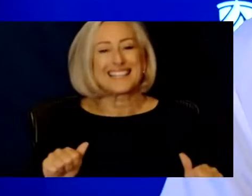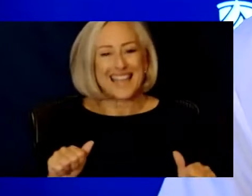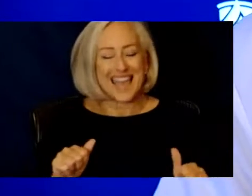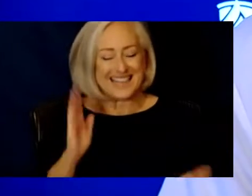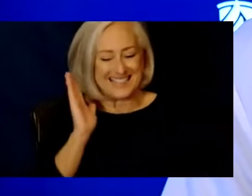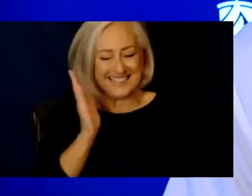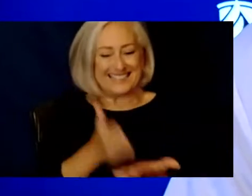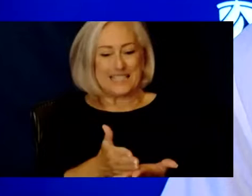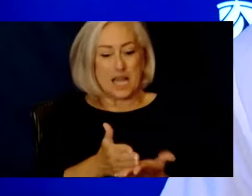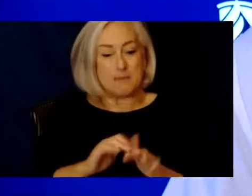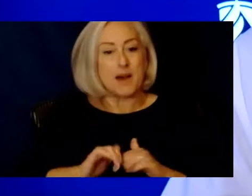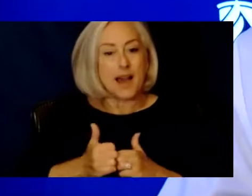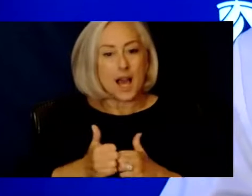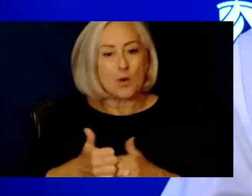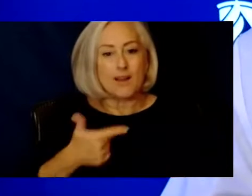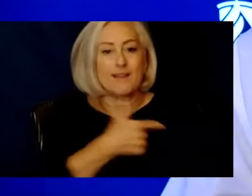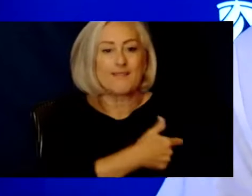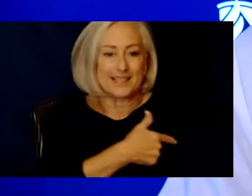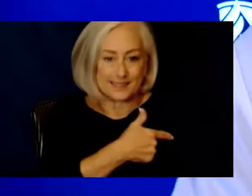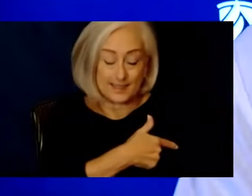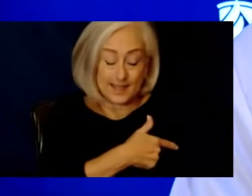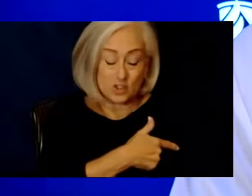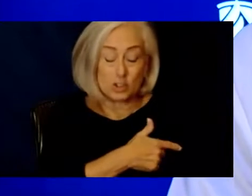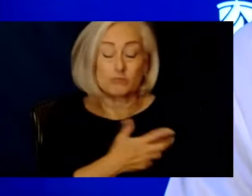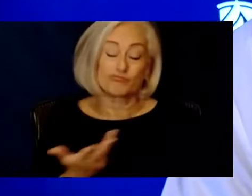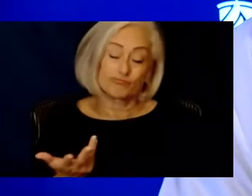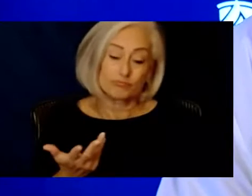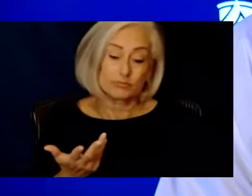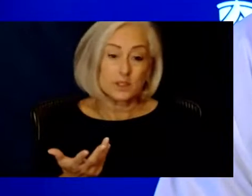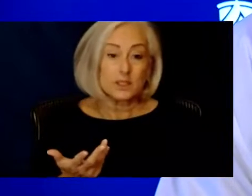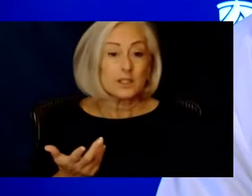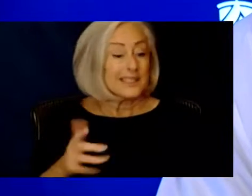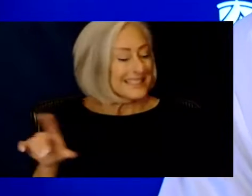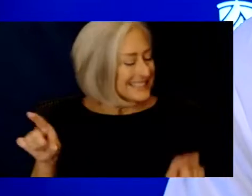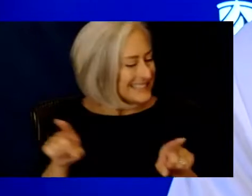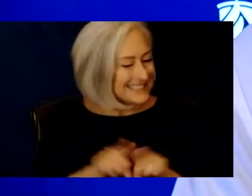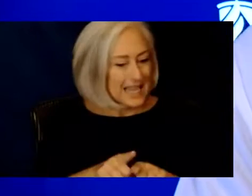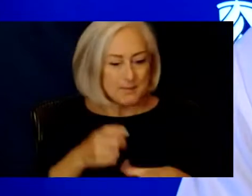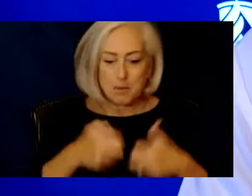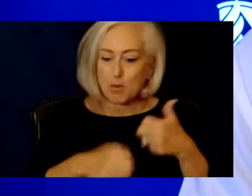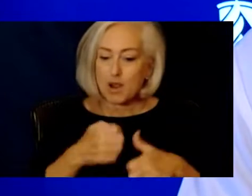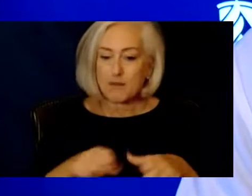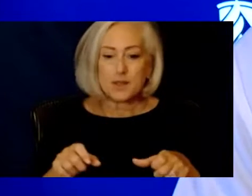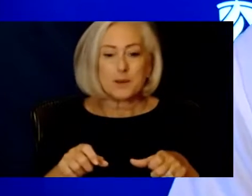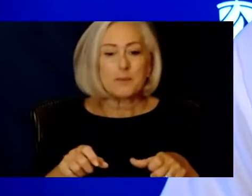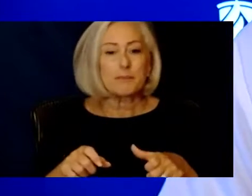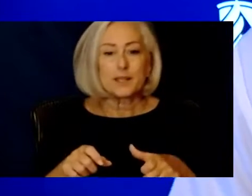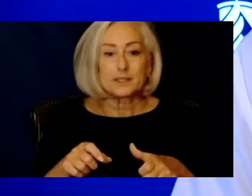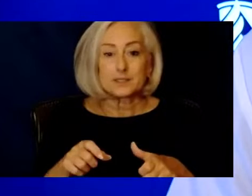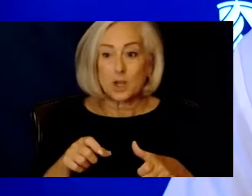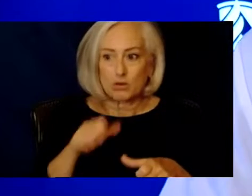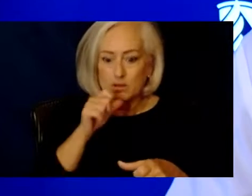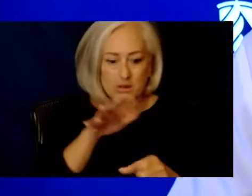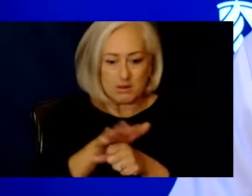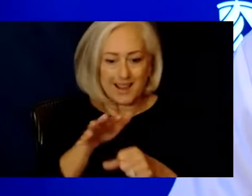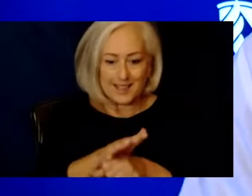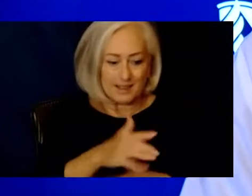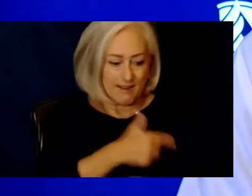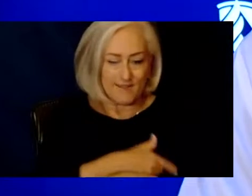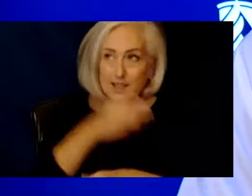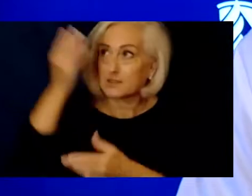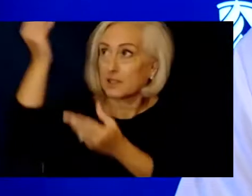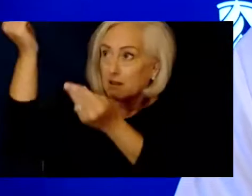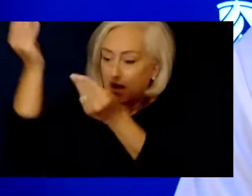by vaccination. Now, there are, I think, supply chain issues, just like you talked about, Steve. There is just not enough supply of this